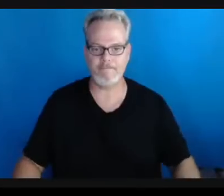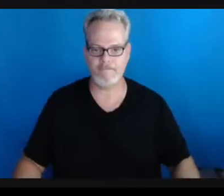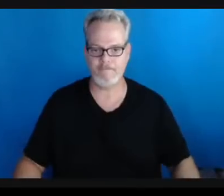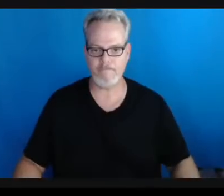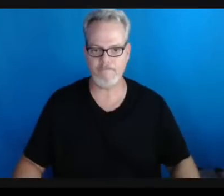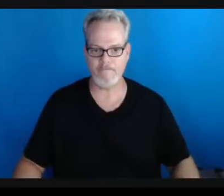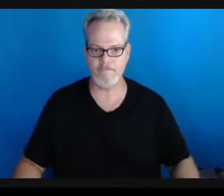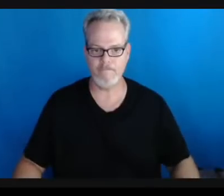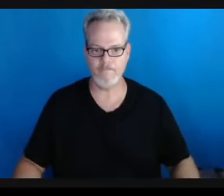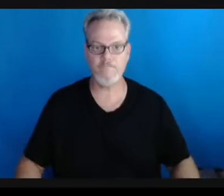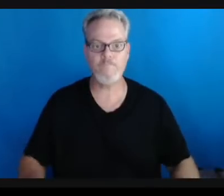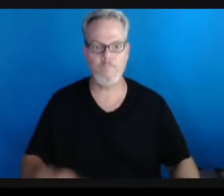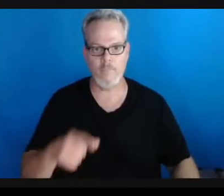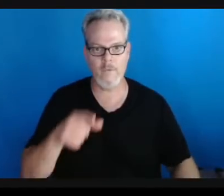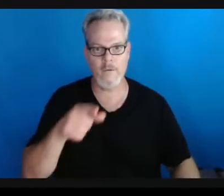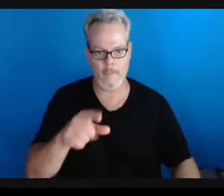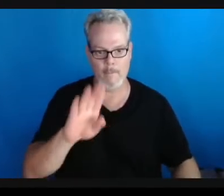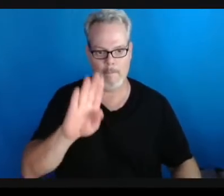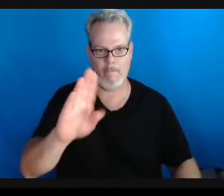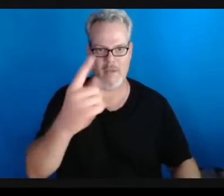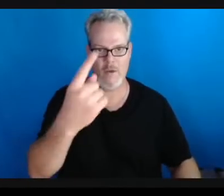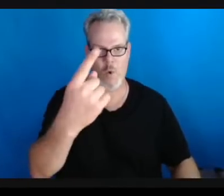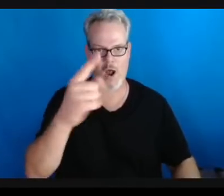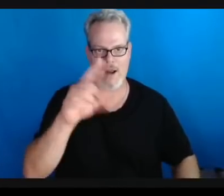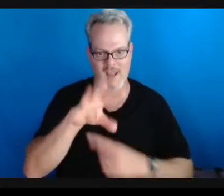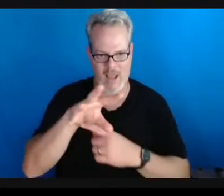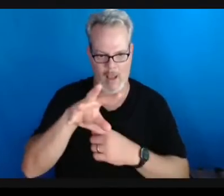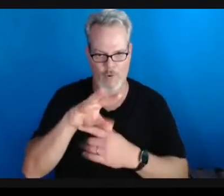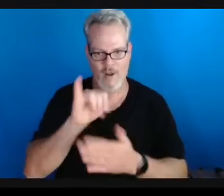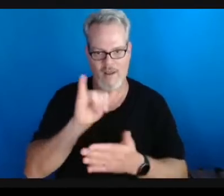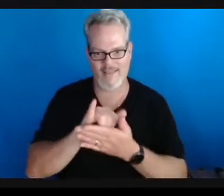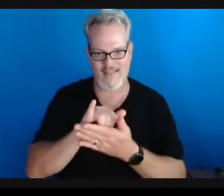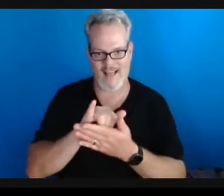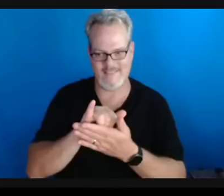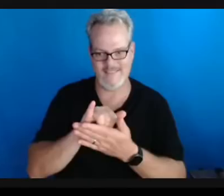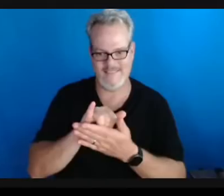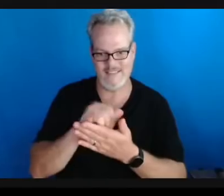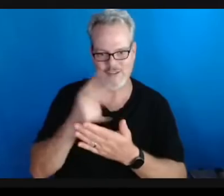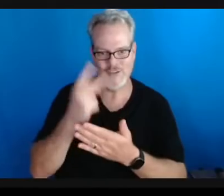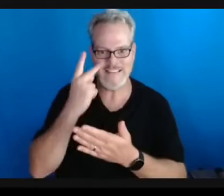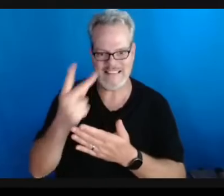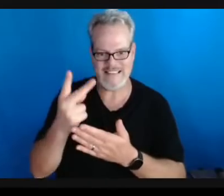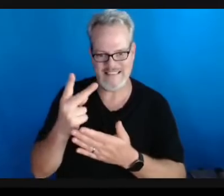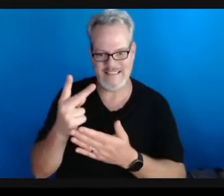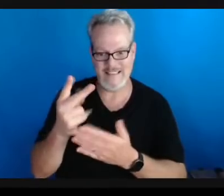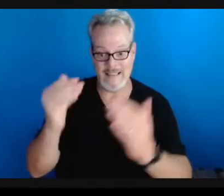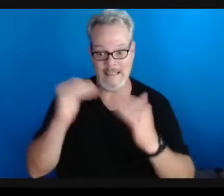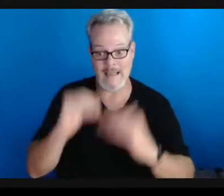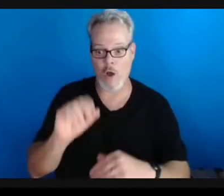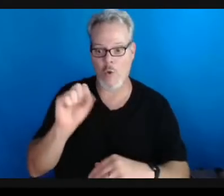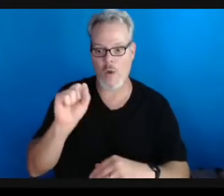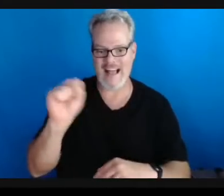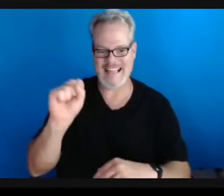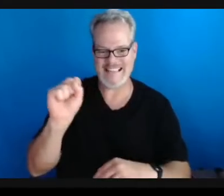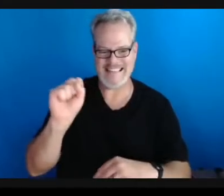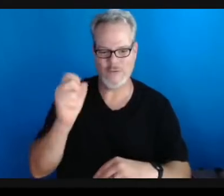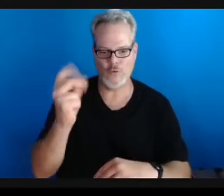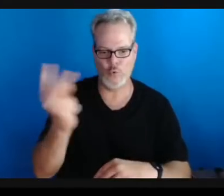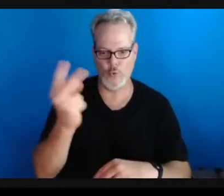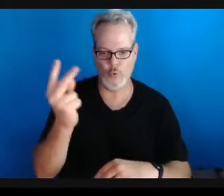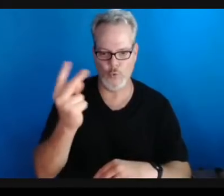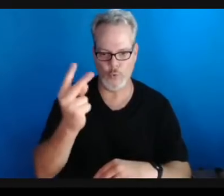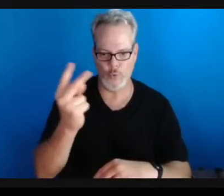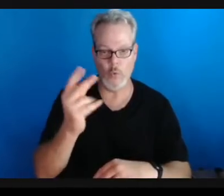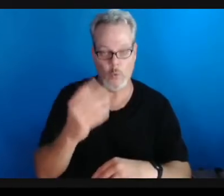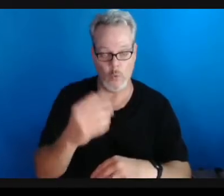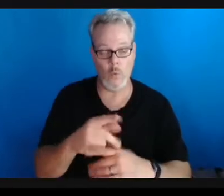So that is our B1 camera, our replacement view there for the crater uplift. And so we'll turn now to the S2 camera, back from the end of